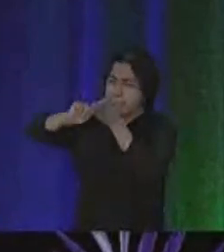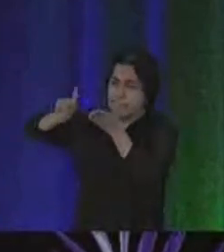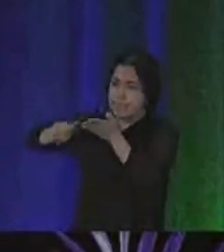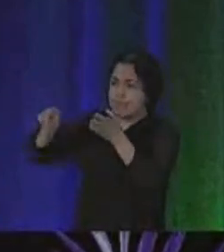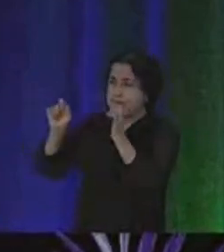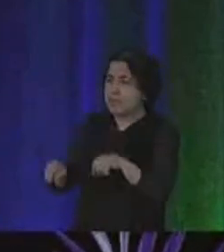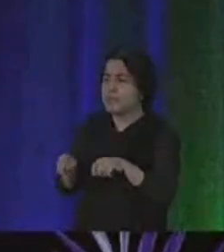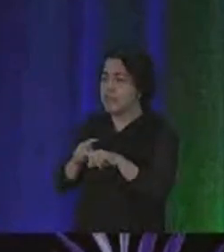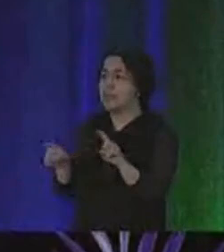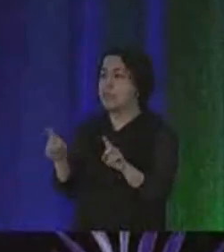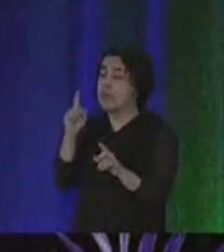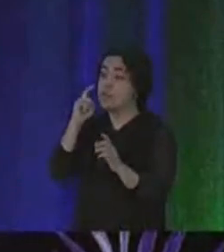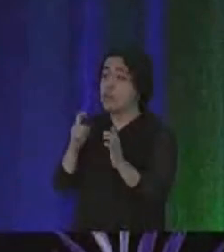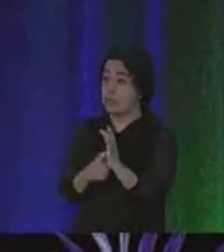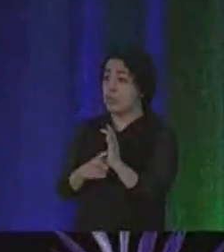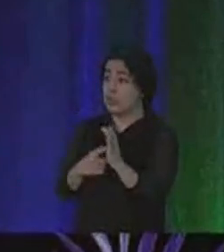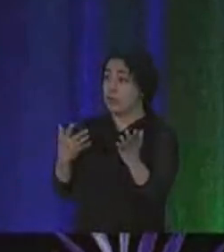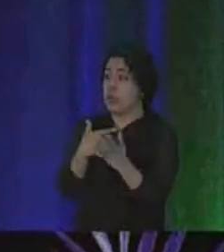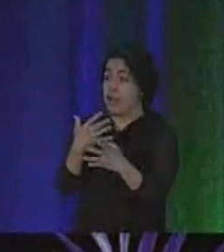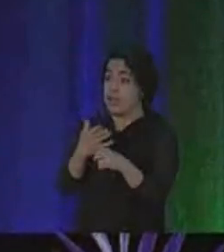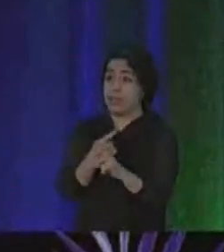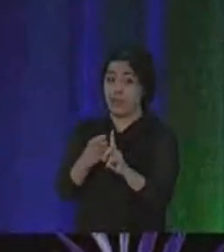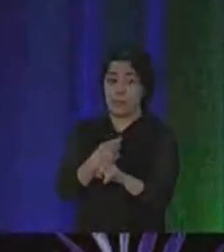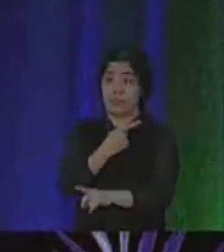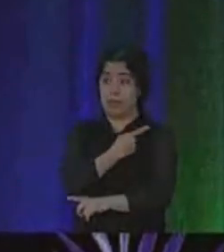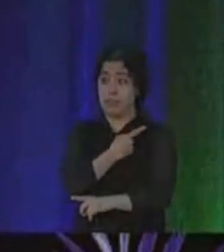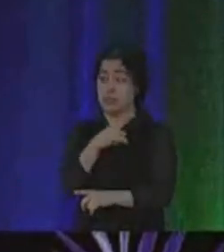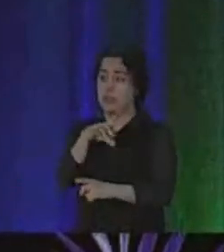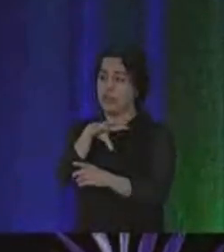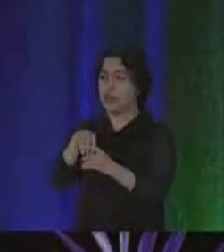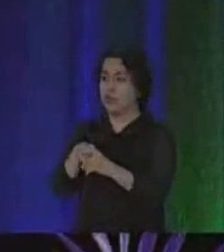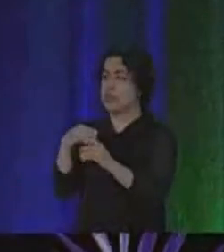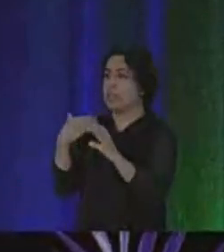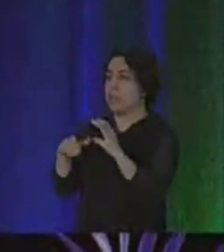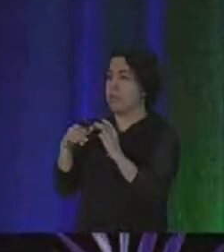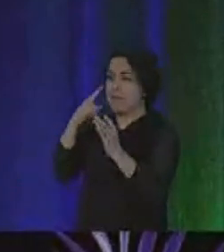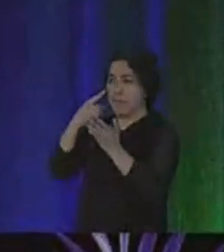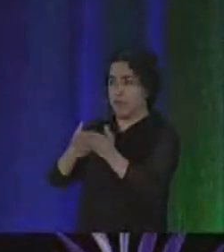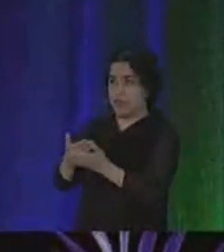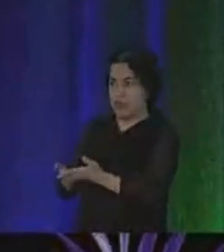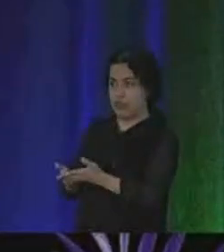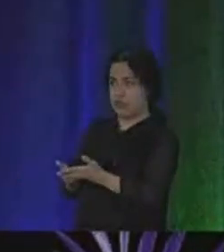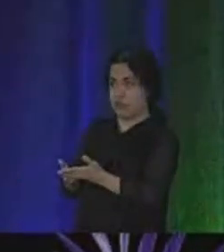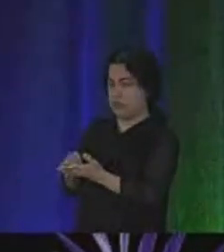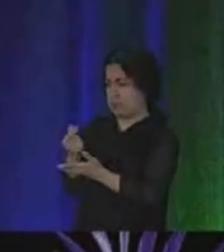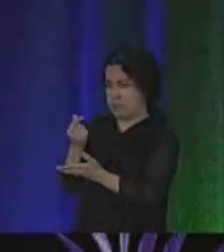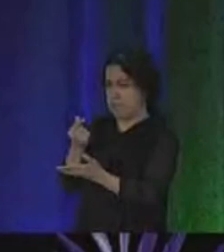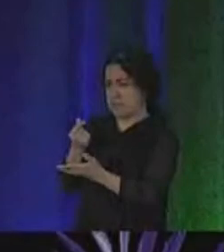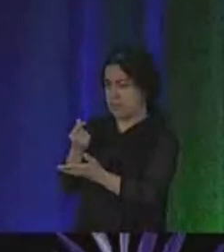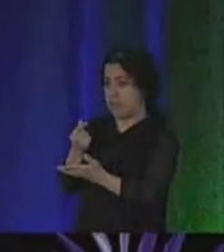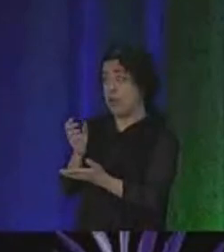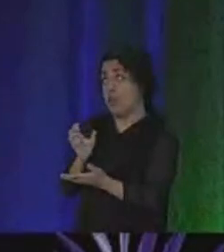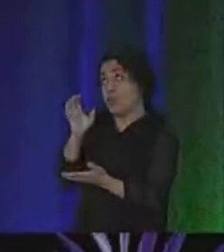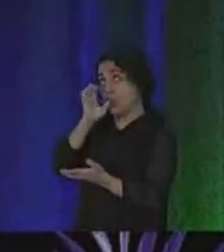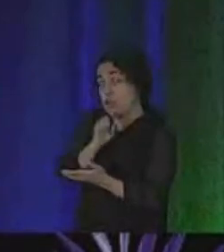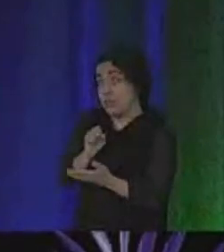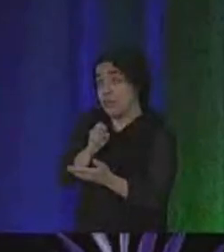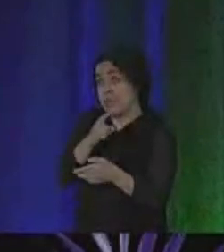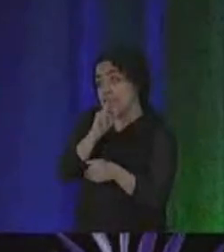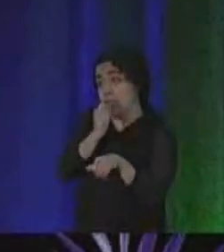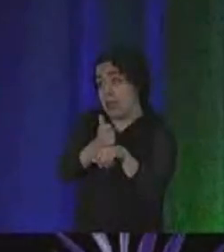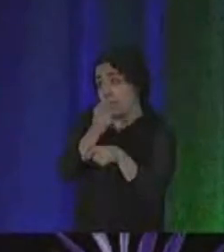But notice that what I get out of the box also includes email verification. So assuming that I have this all set up